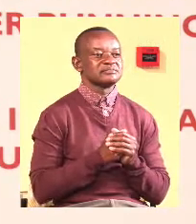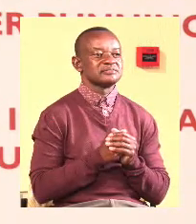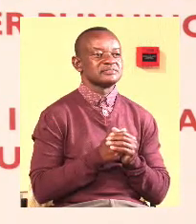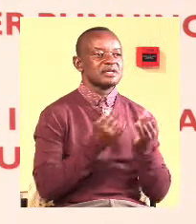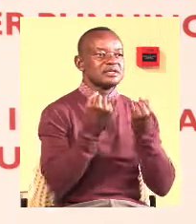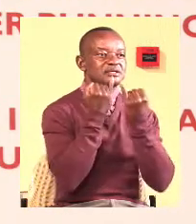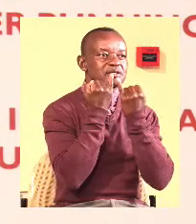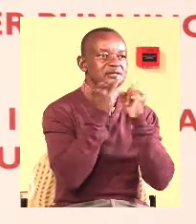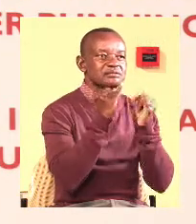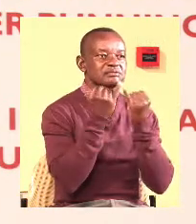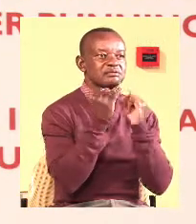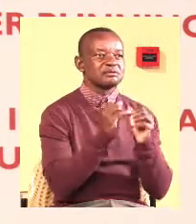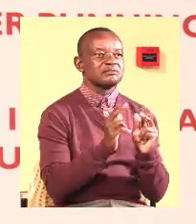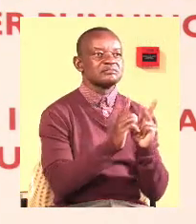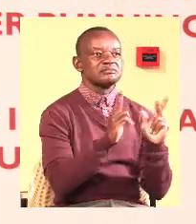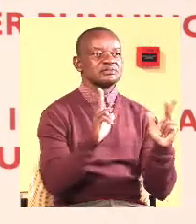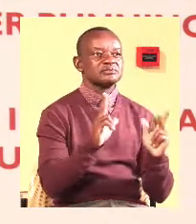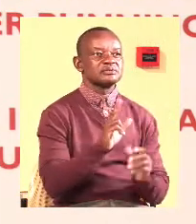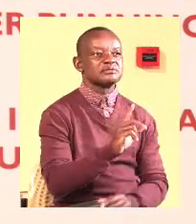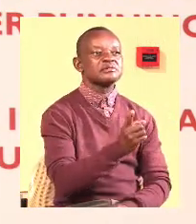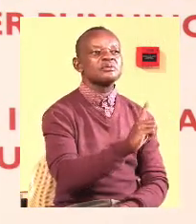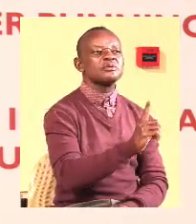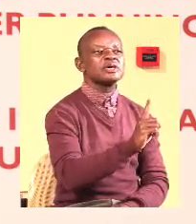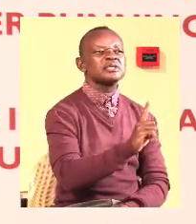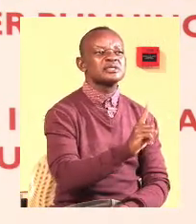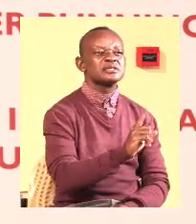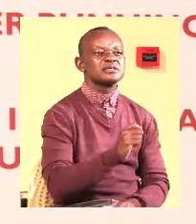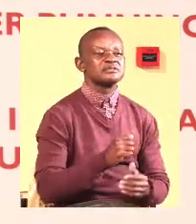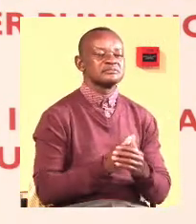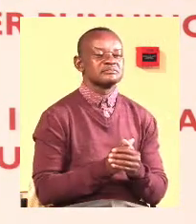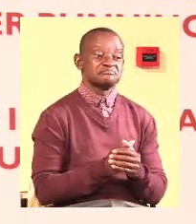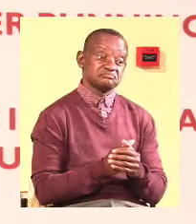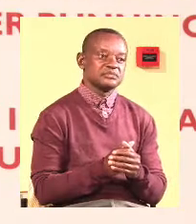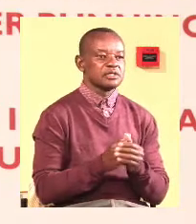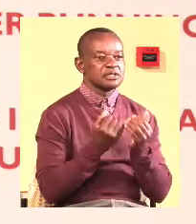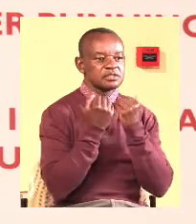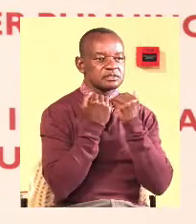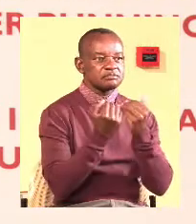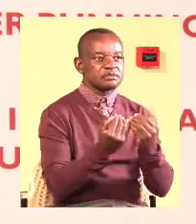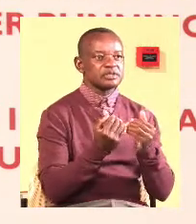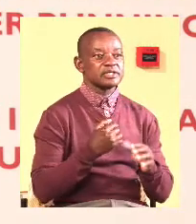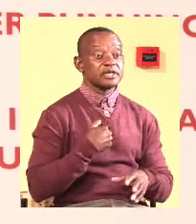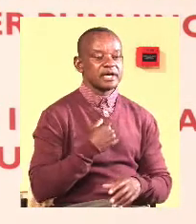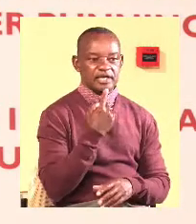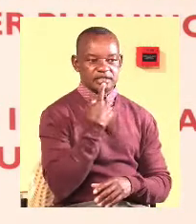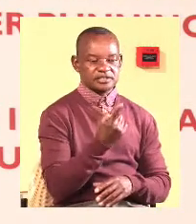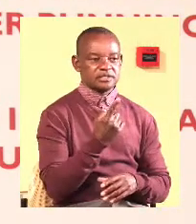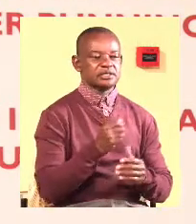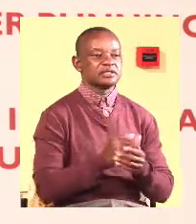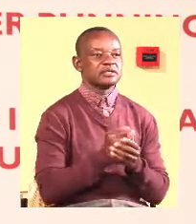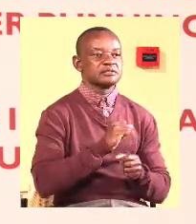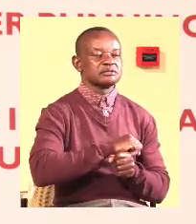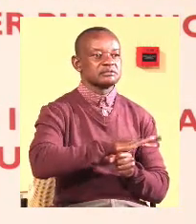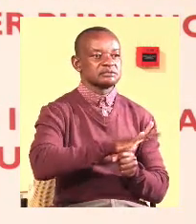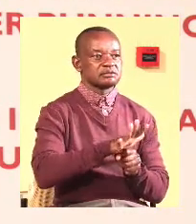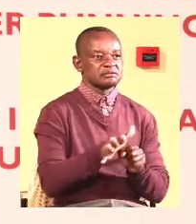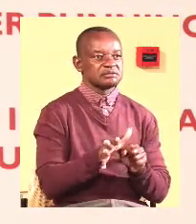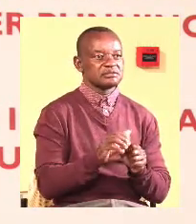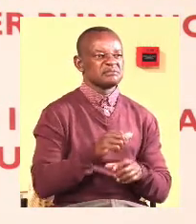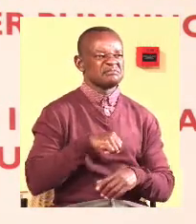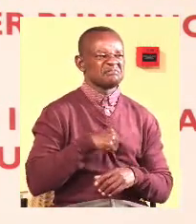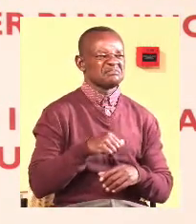of communities. It's very important because, as I stated, that COVID-19 is something new.